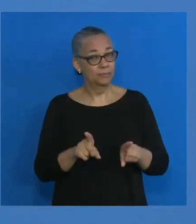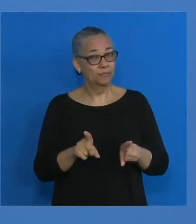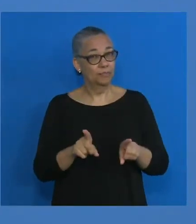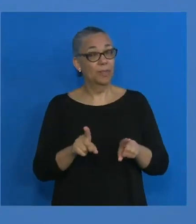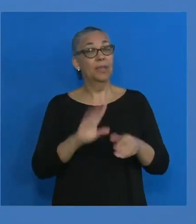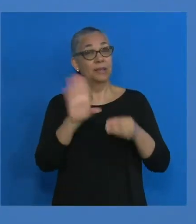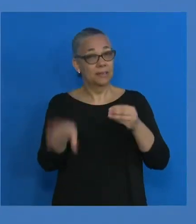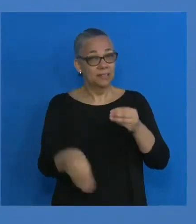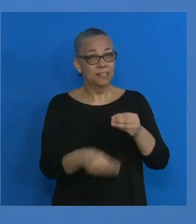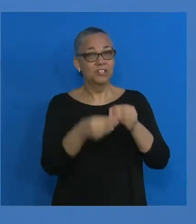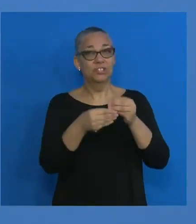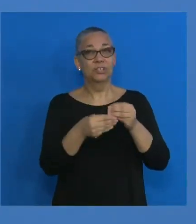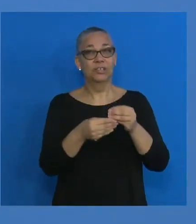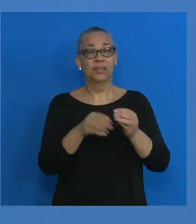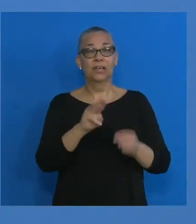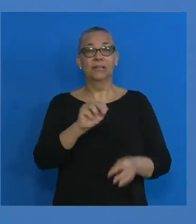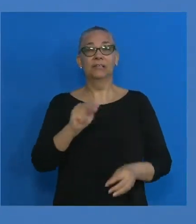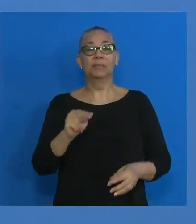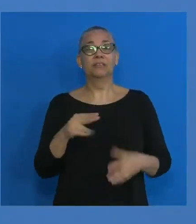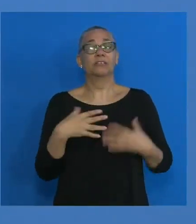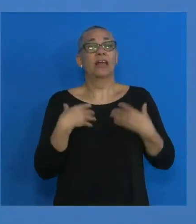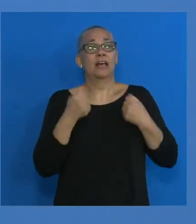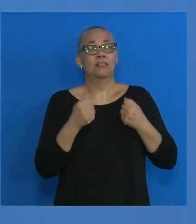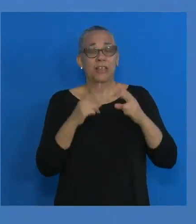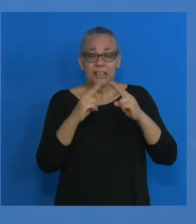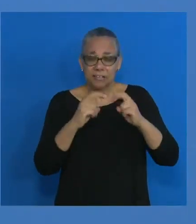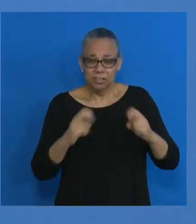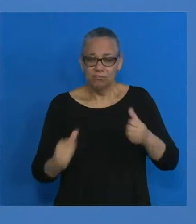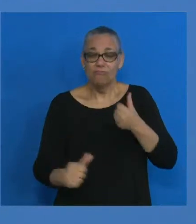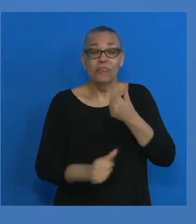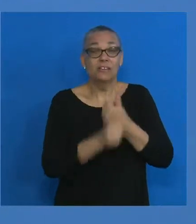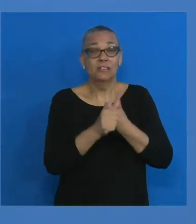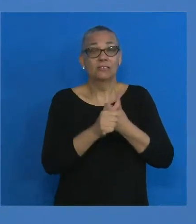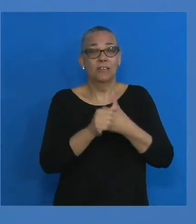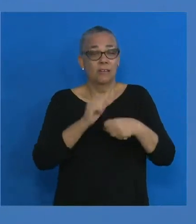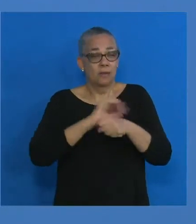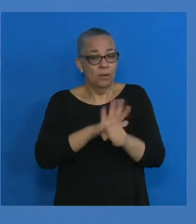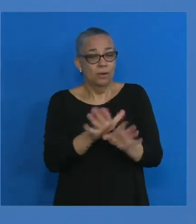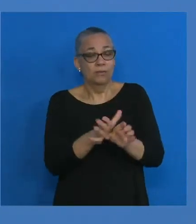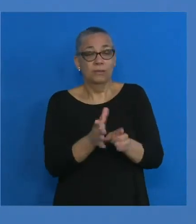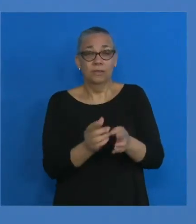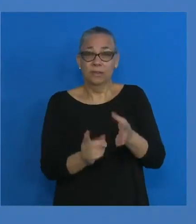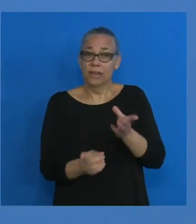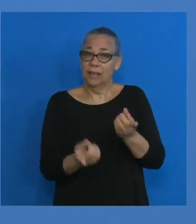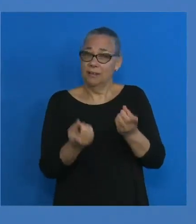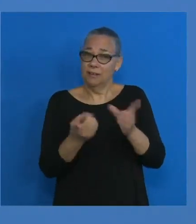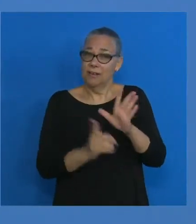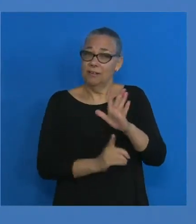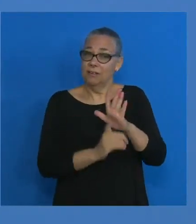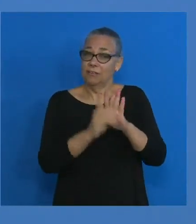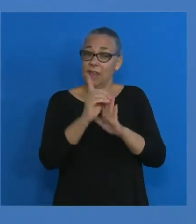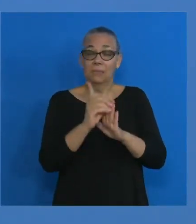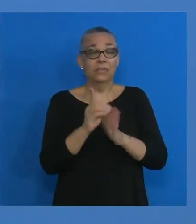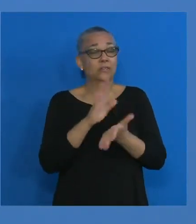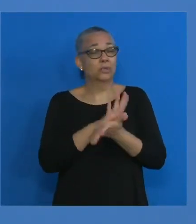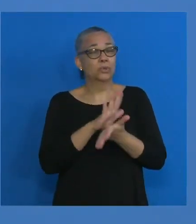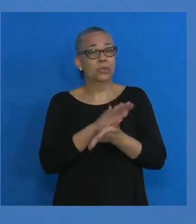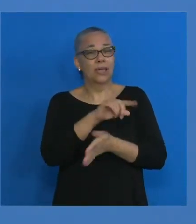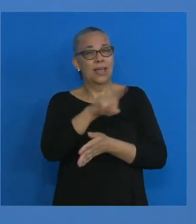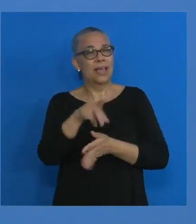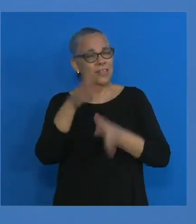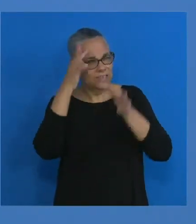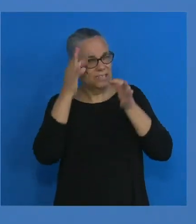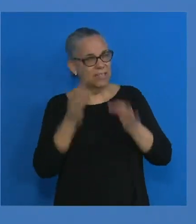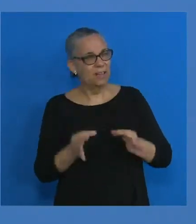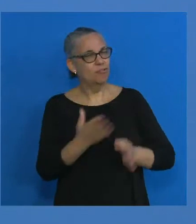Further, it is the Ministry of Health who assesses the risk of any COVID-19 developments in schools, and they determine the best course of